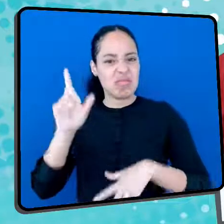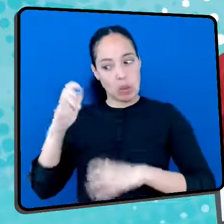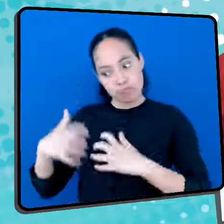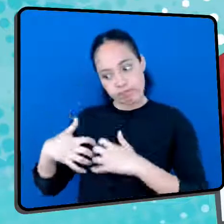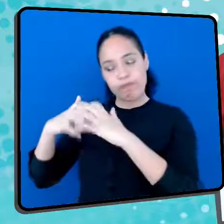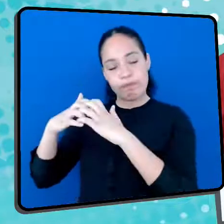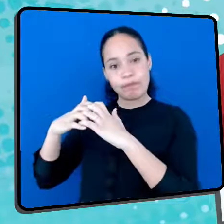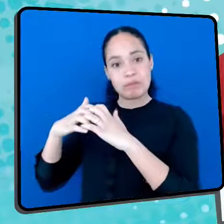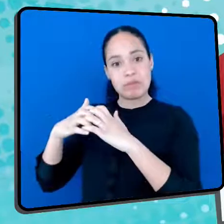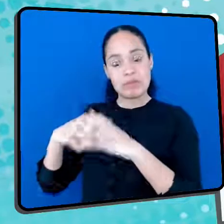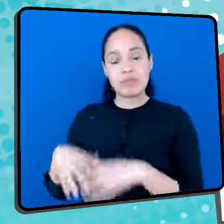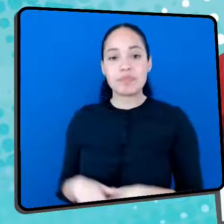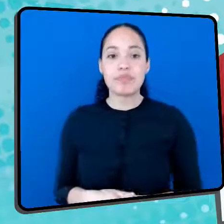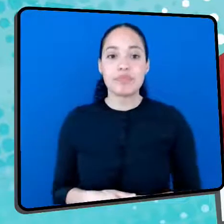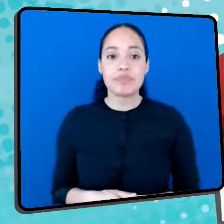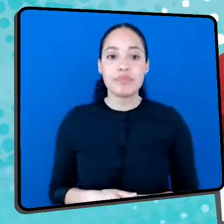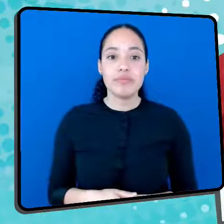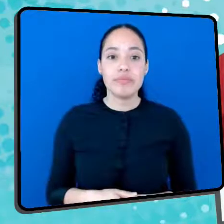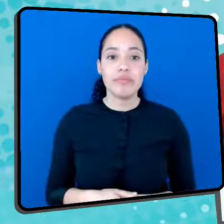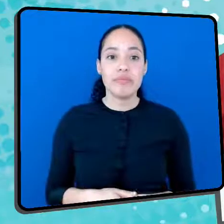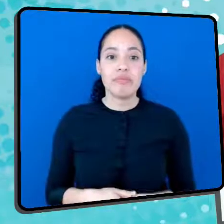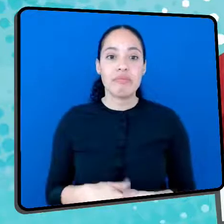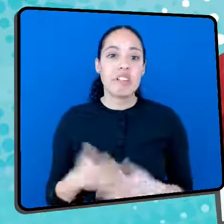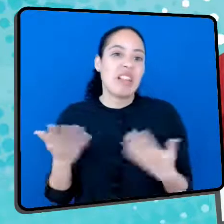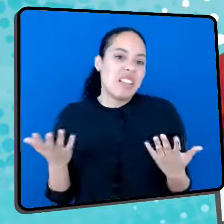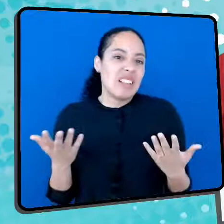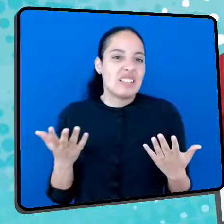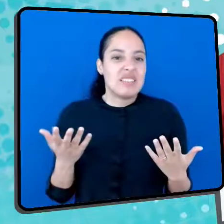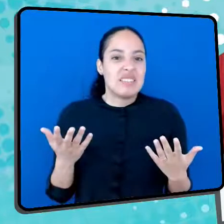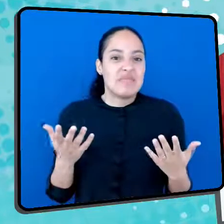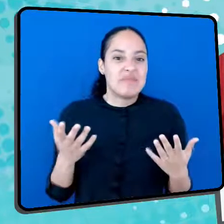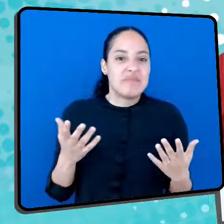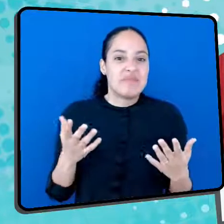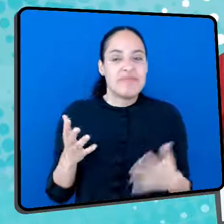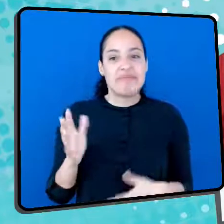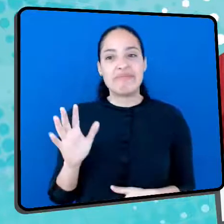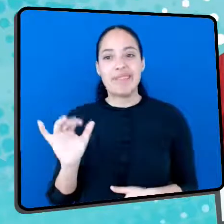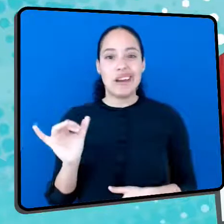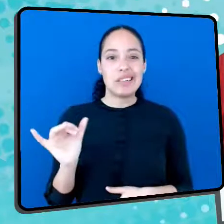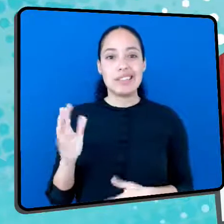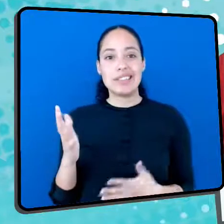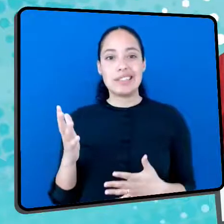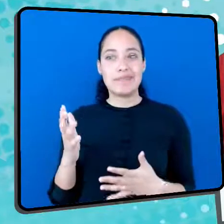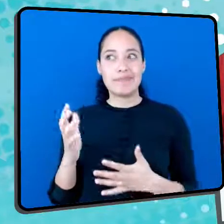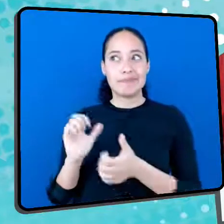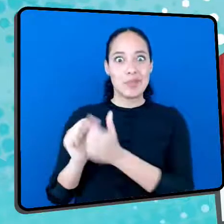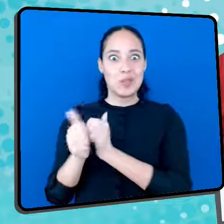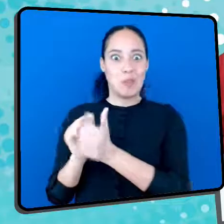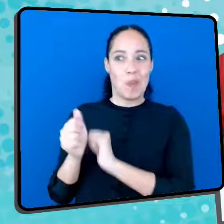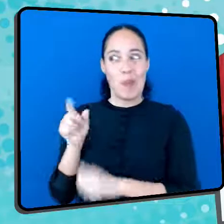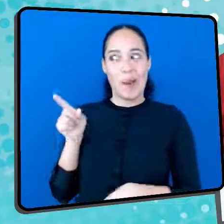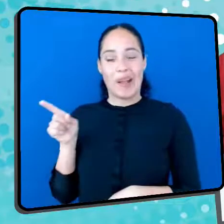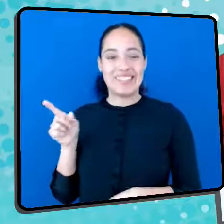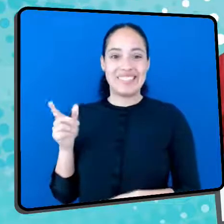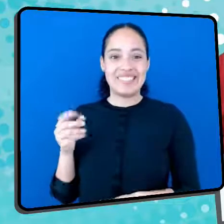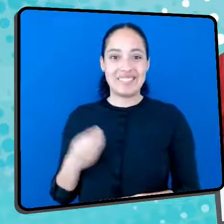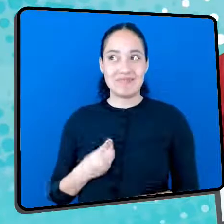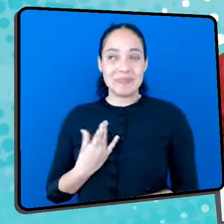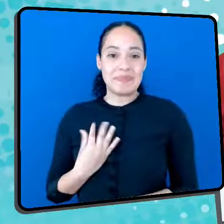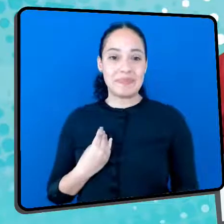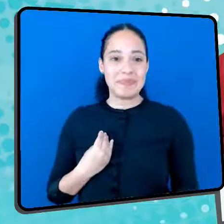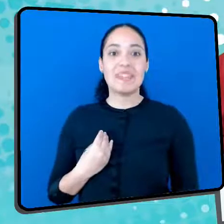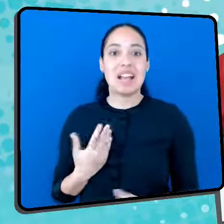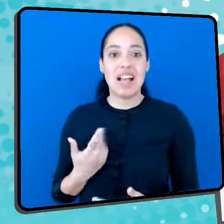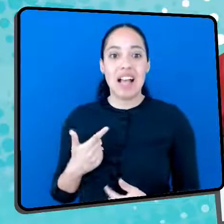don't know, like a spark. At some point, I managed to go to some conferences also with this